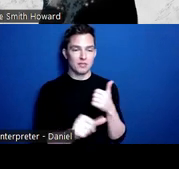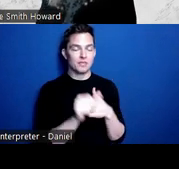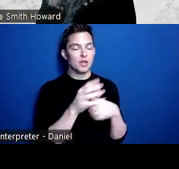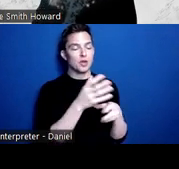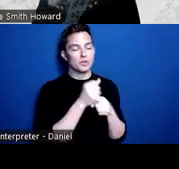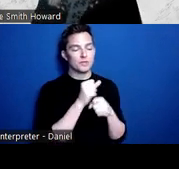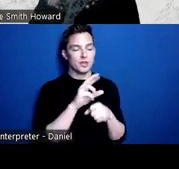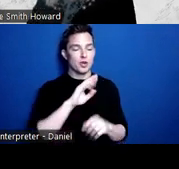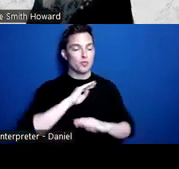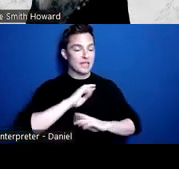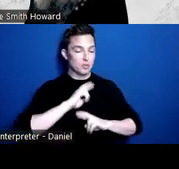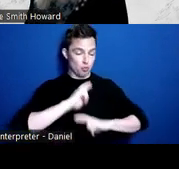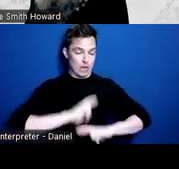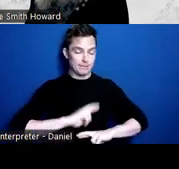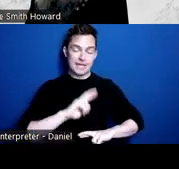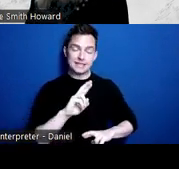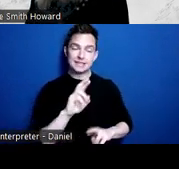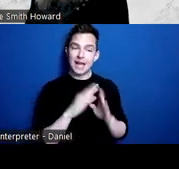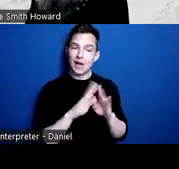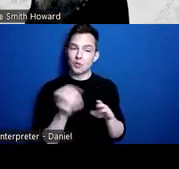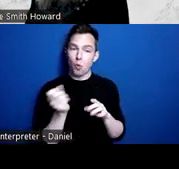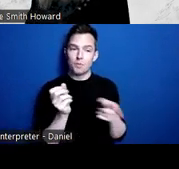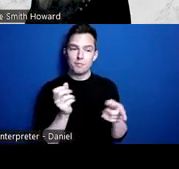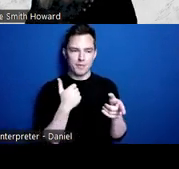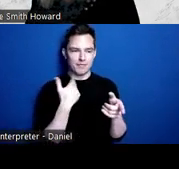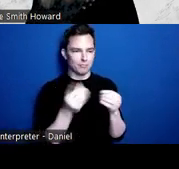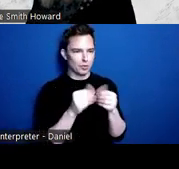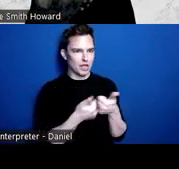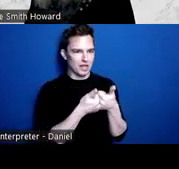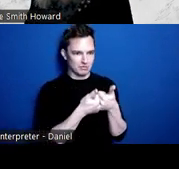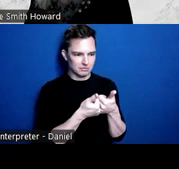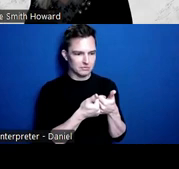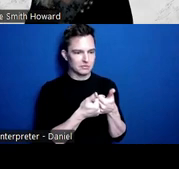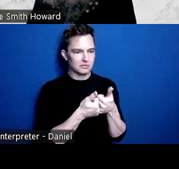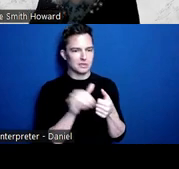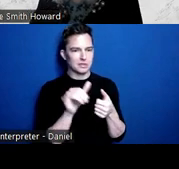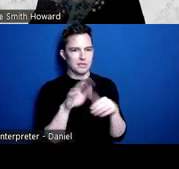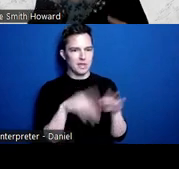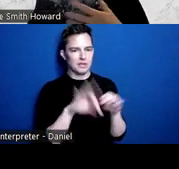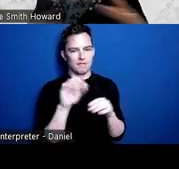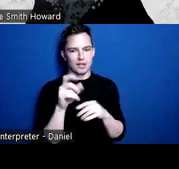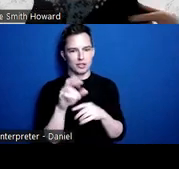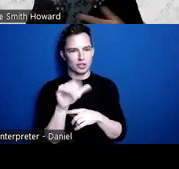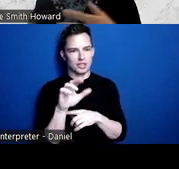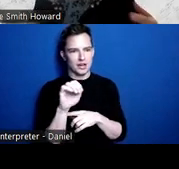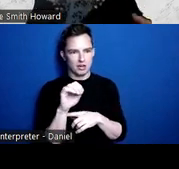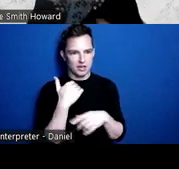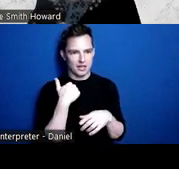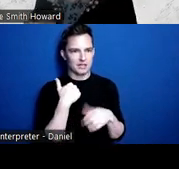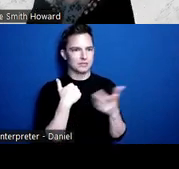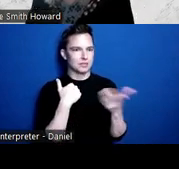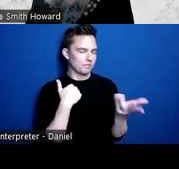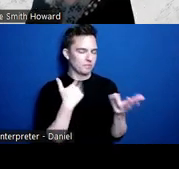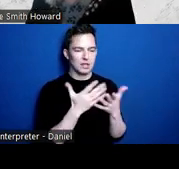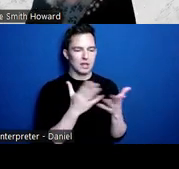the receiving respite household may have even more challenges than the foster care home had. So there's a lot of pieces, and